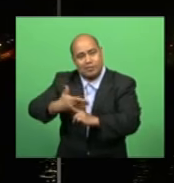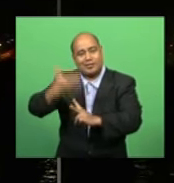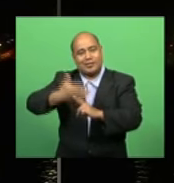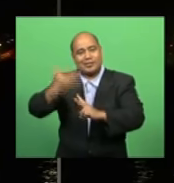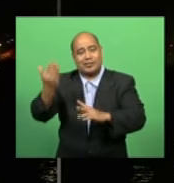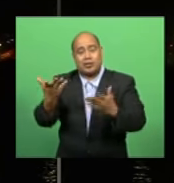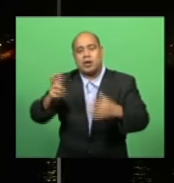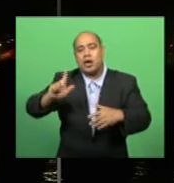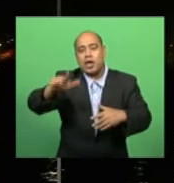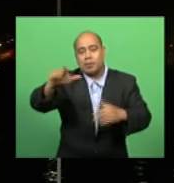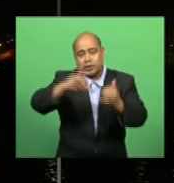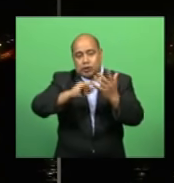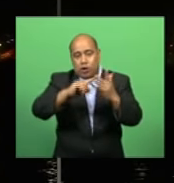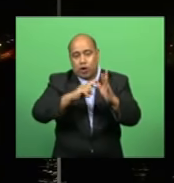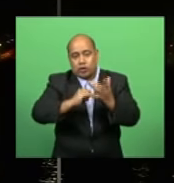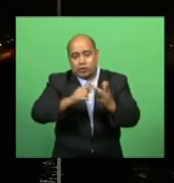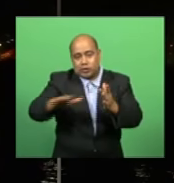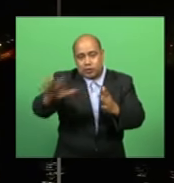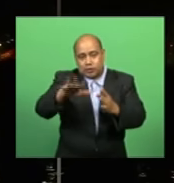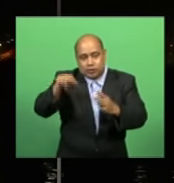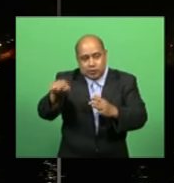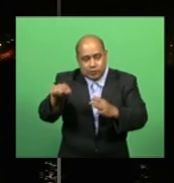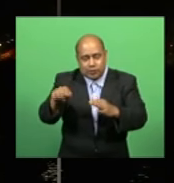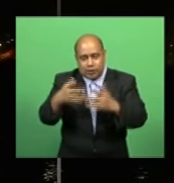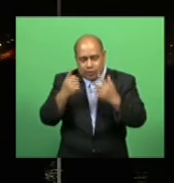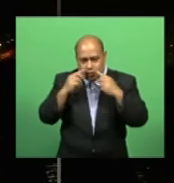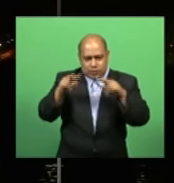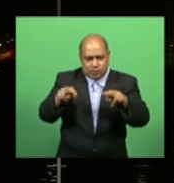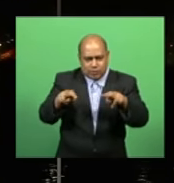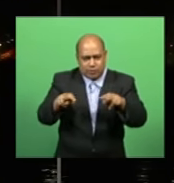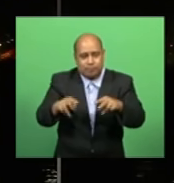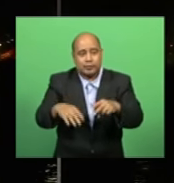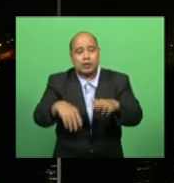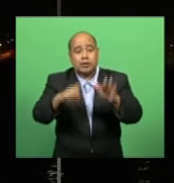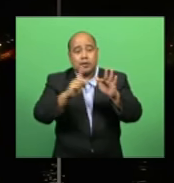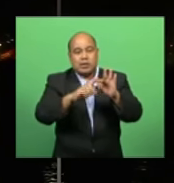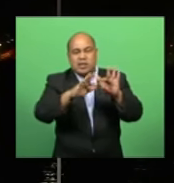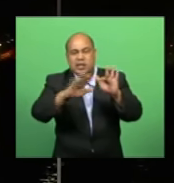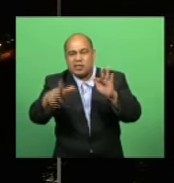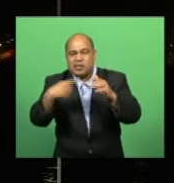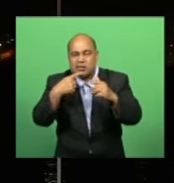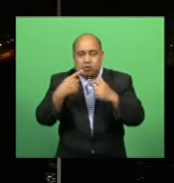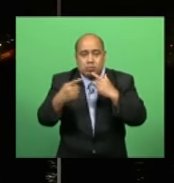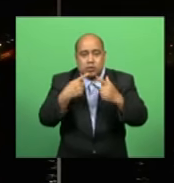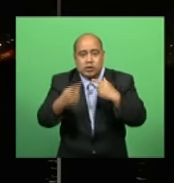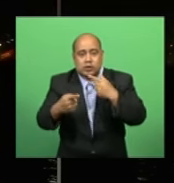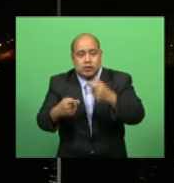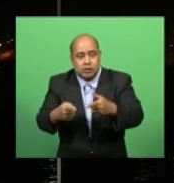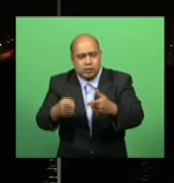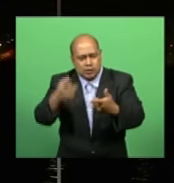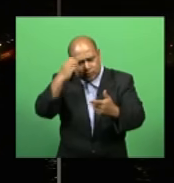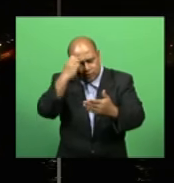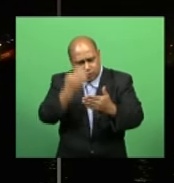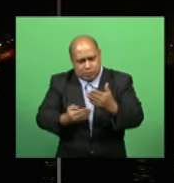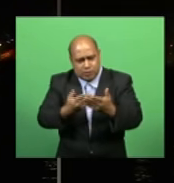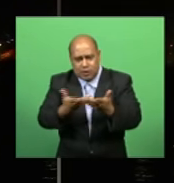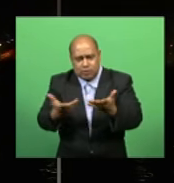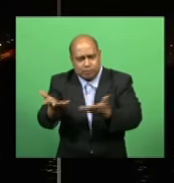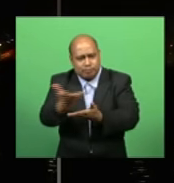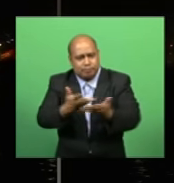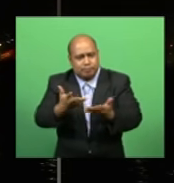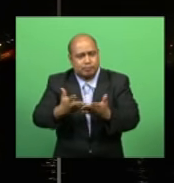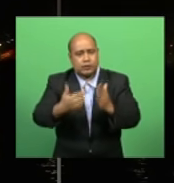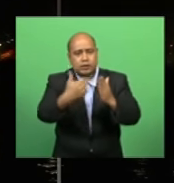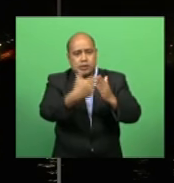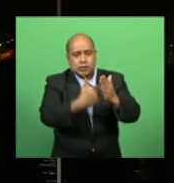taking life from a different perspective. Eleanor Tarangaivu spoke to some residents who shared their experiences and the lessons learned during